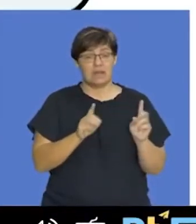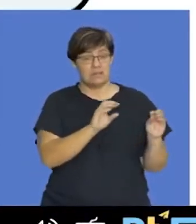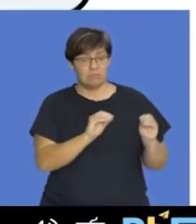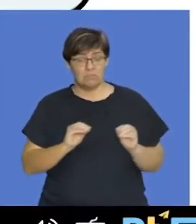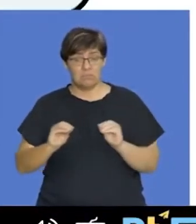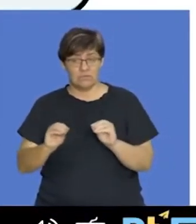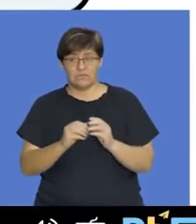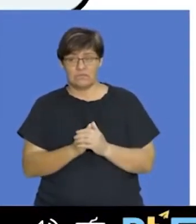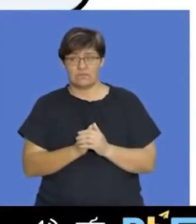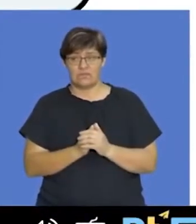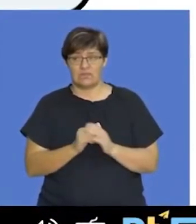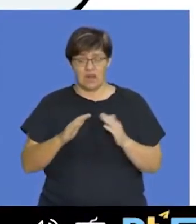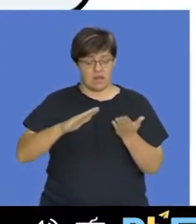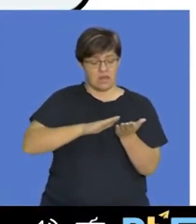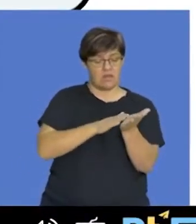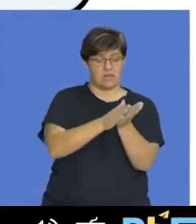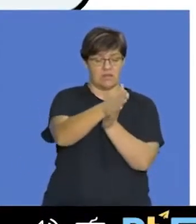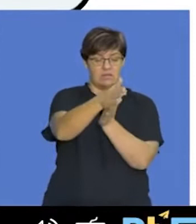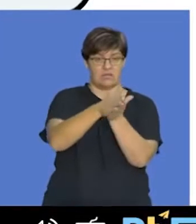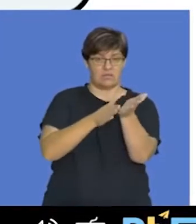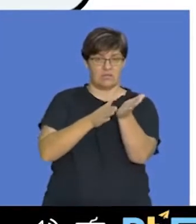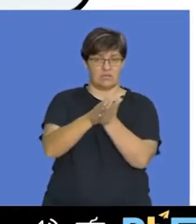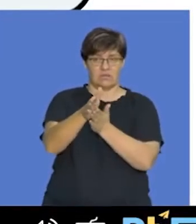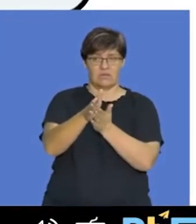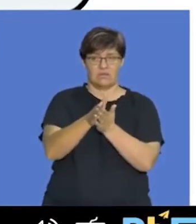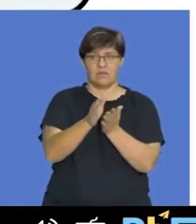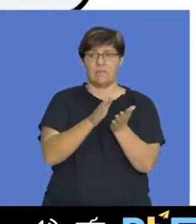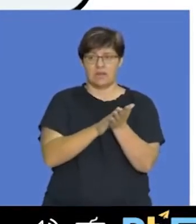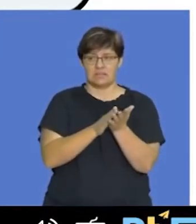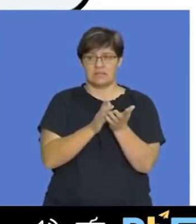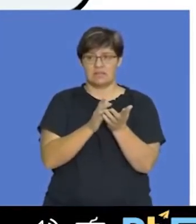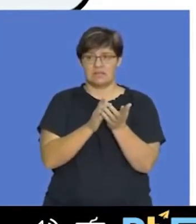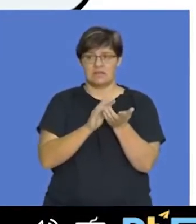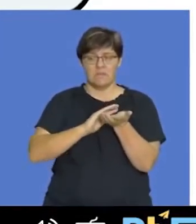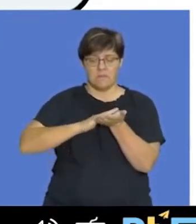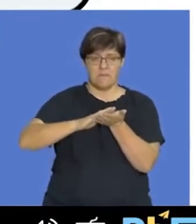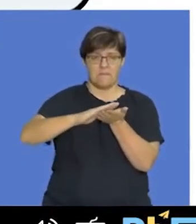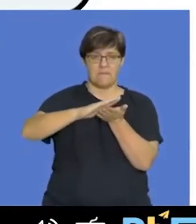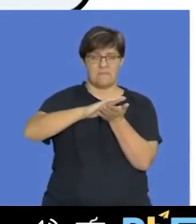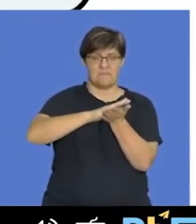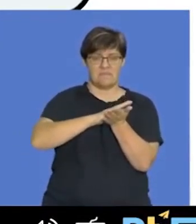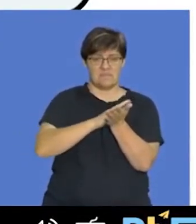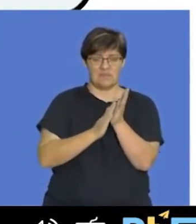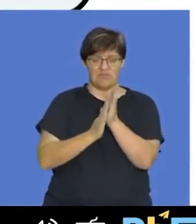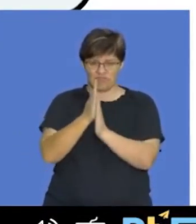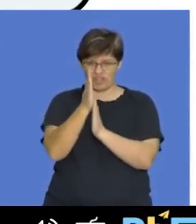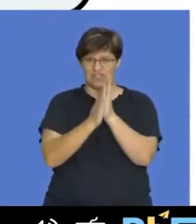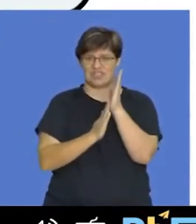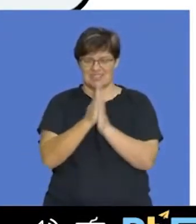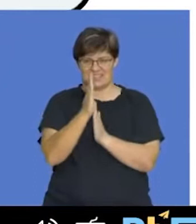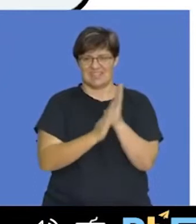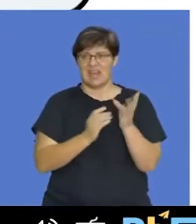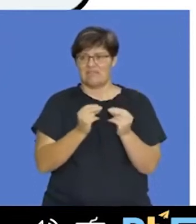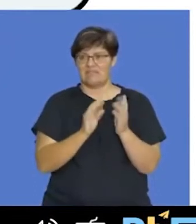chemistry book, so when I move them over each other, they have to rub past each other. That's the friction. So when these are